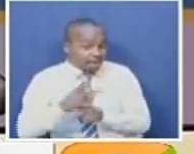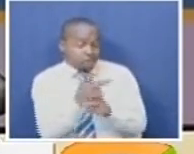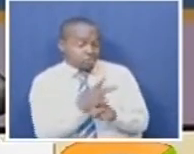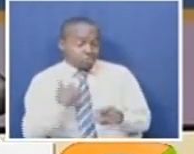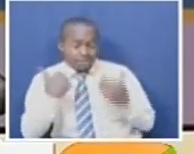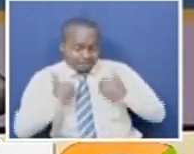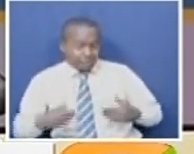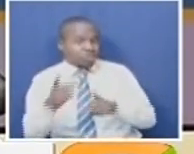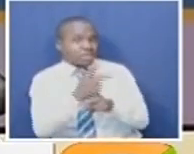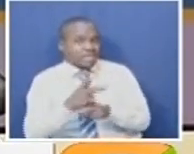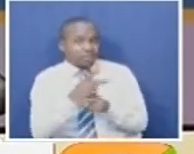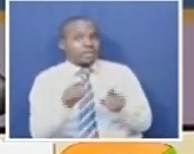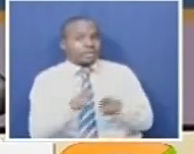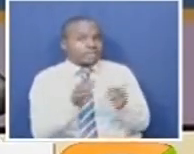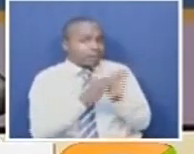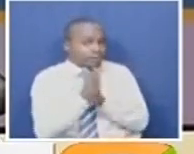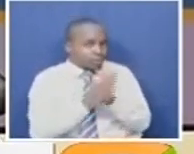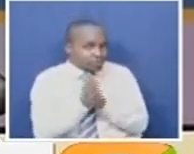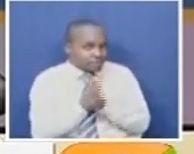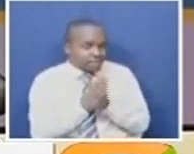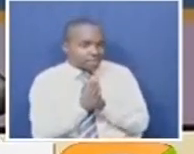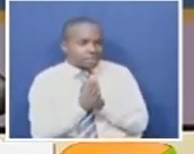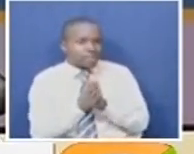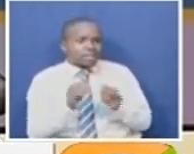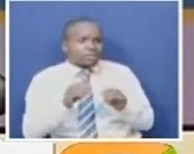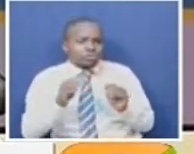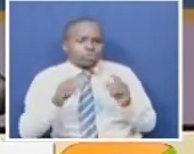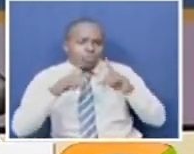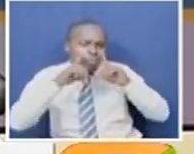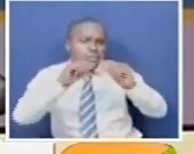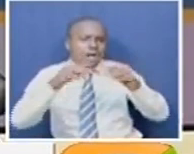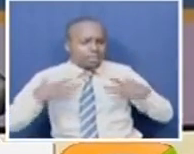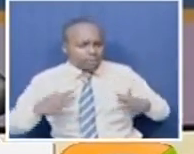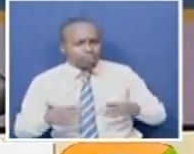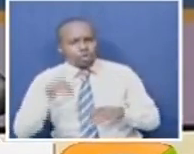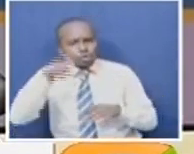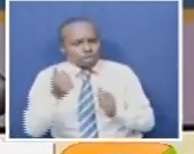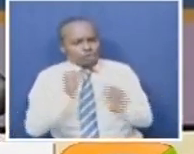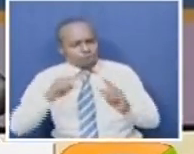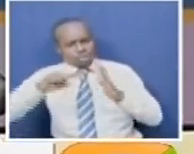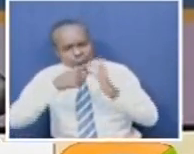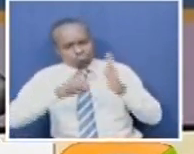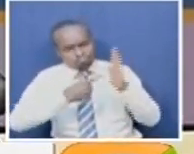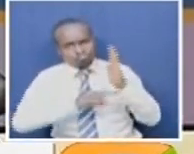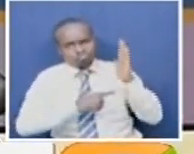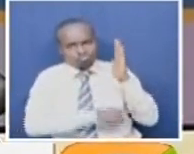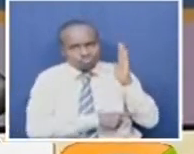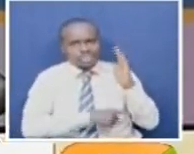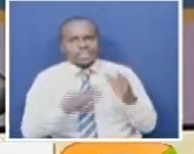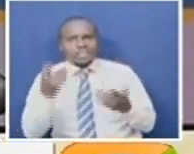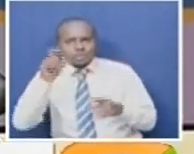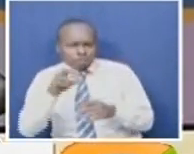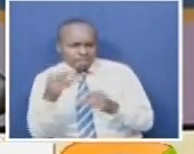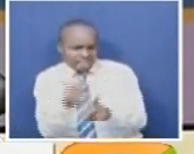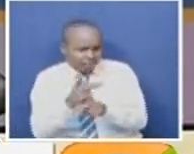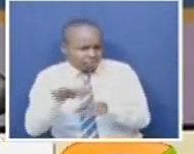then I'm more motivated to, you know, reach out to people and tell them, these are some of the things you need to avoid. Mm-hmm. You know, these are some of the things you need to look